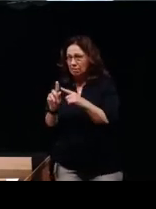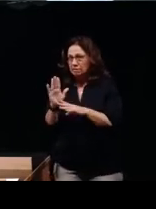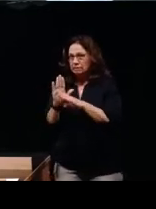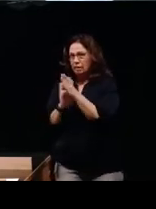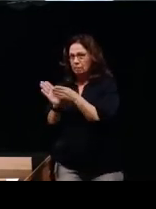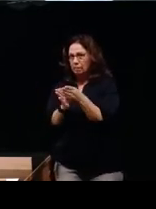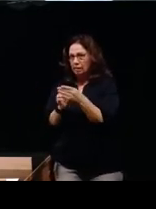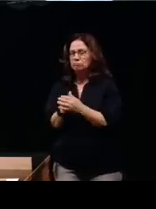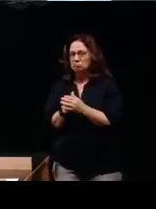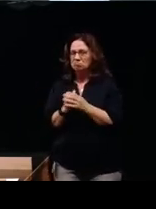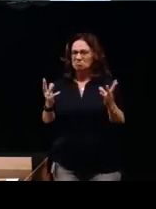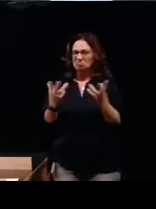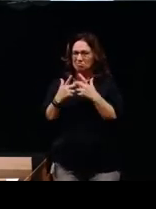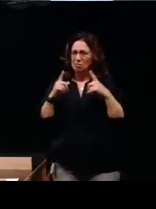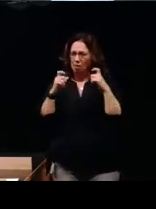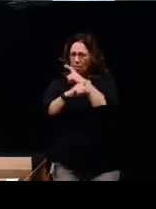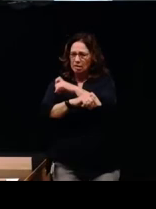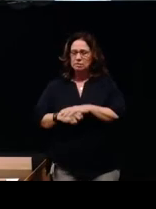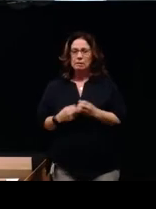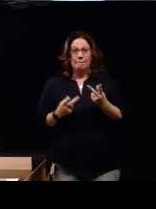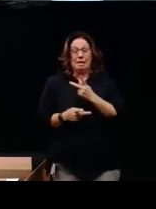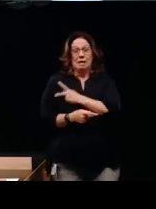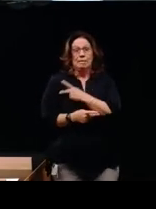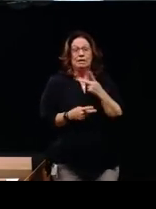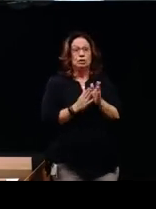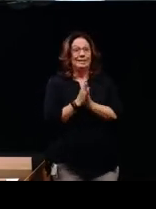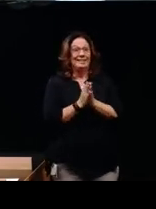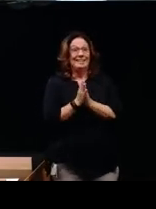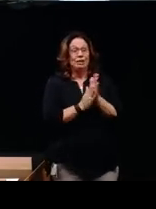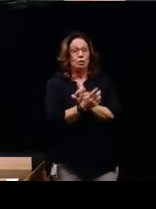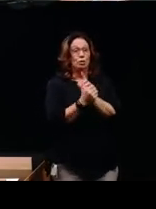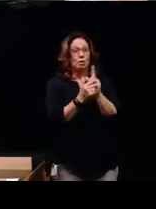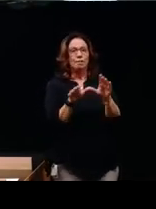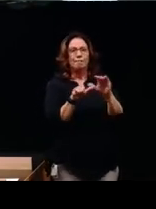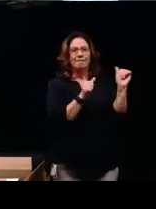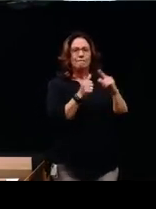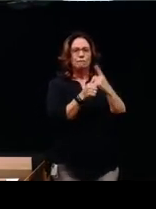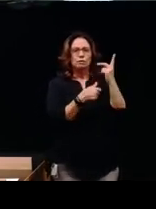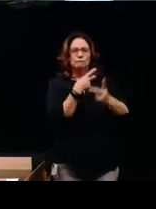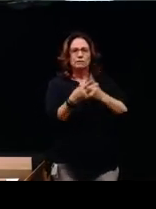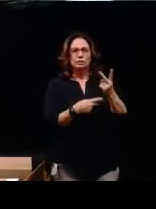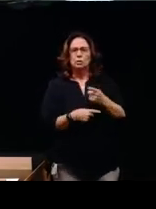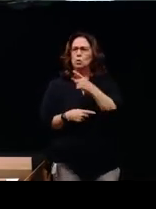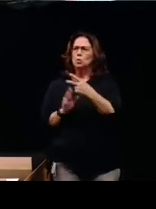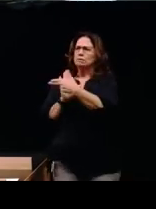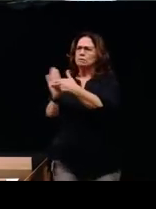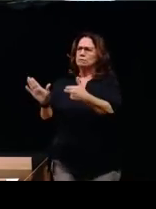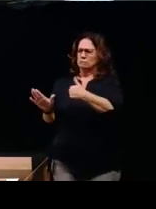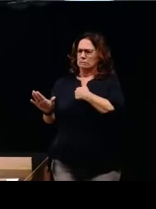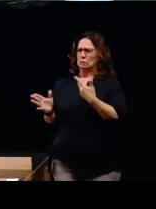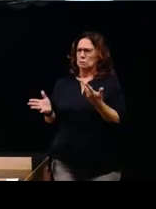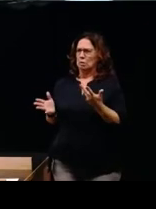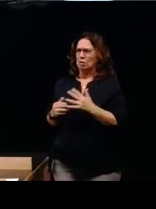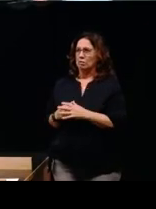plan. And so many patients are eager to leave that first visit with, doctor, what do you think I have? And if I'm